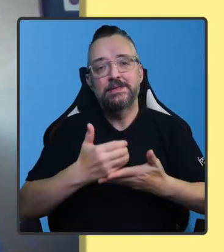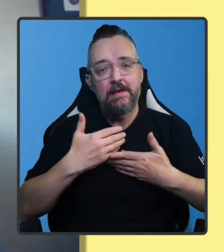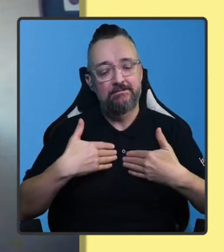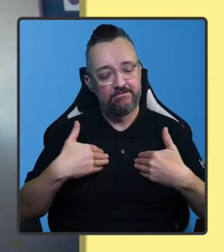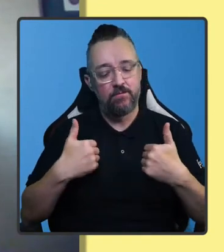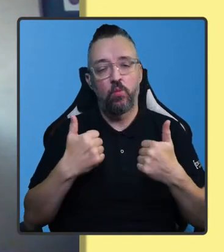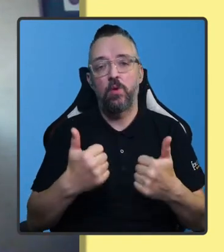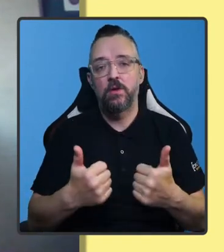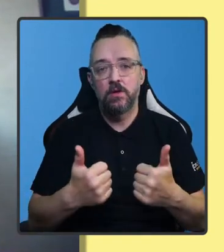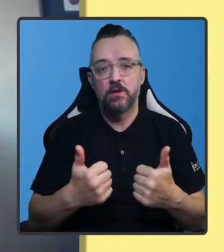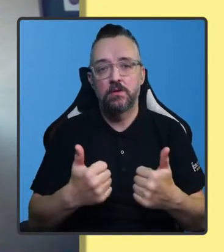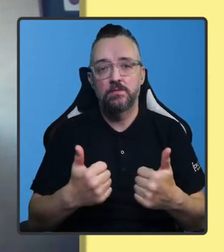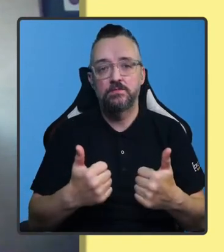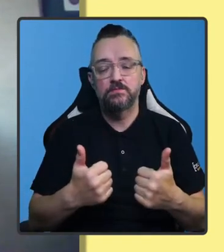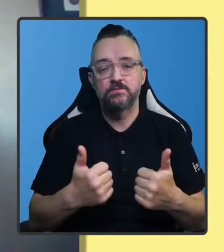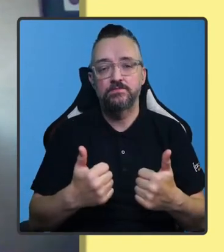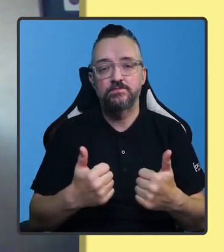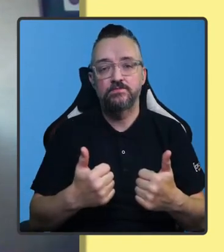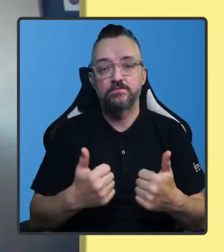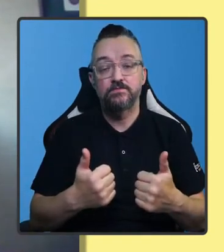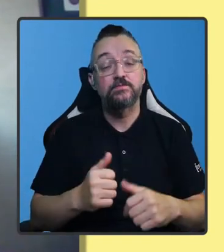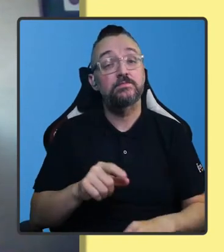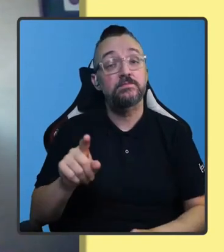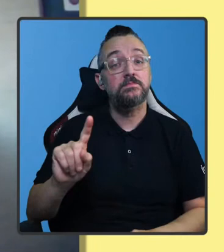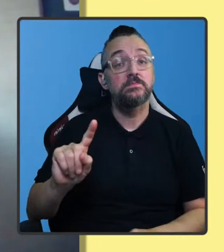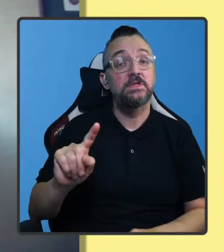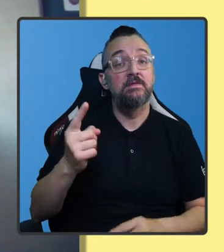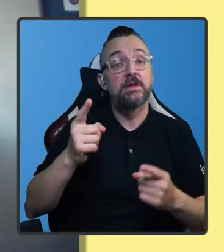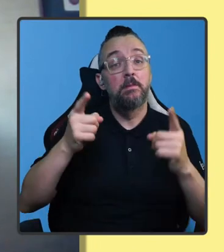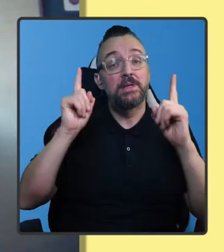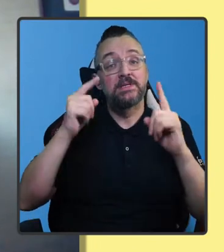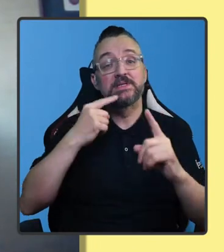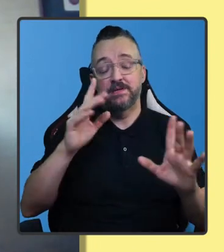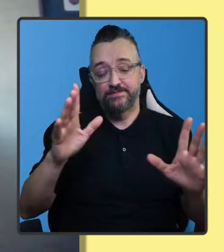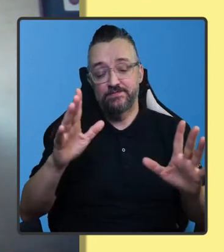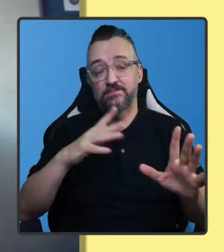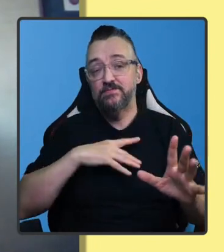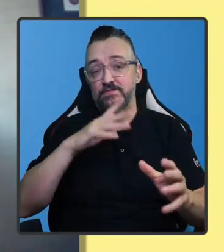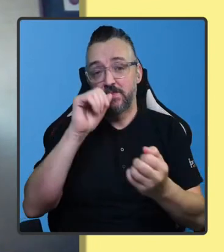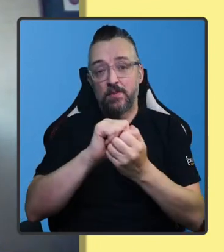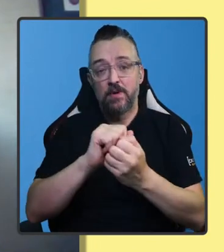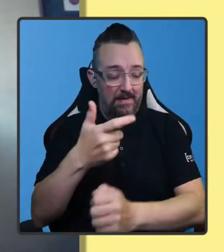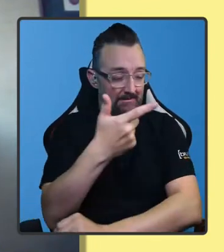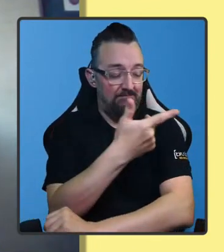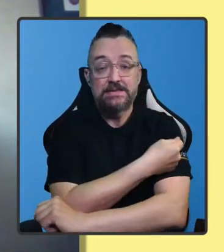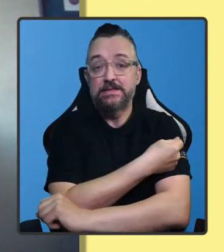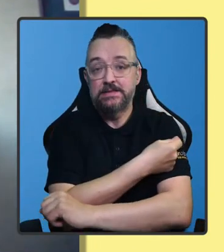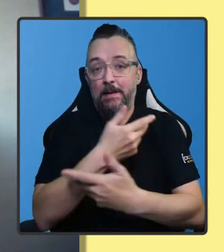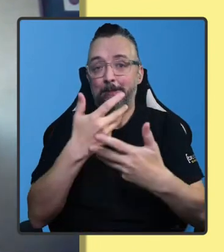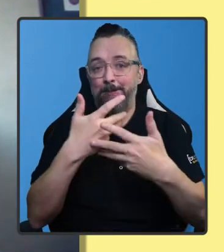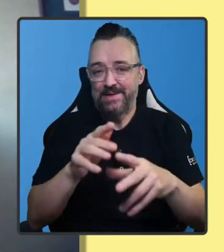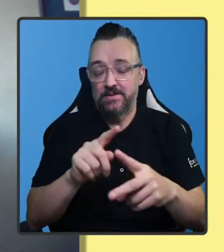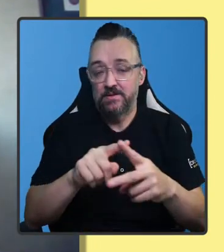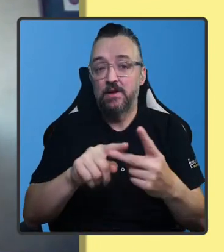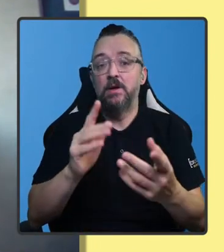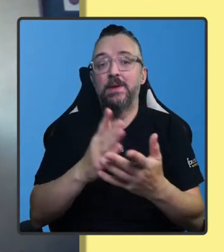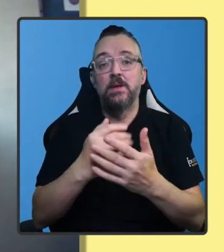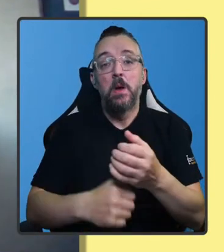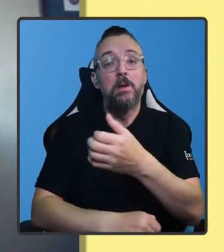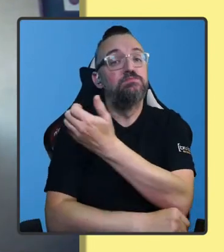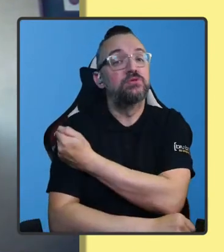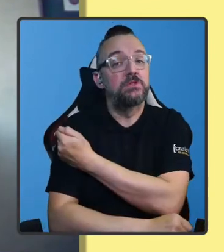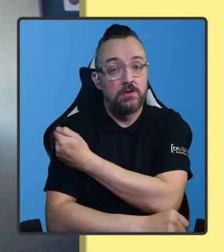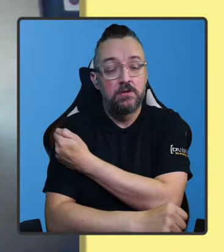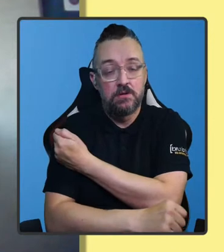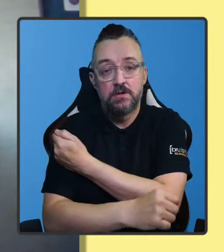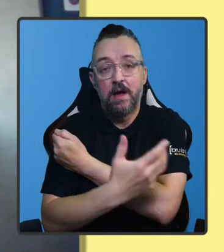as the First Minister's continually reminded us, make sure we do the basics, make sure we get vaccinated, make sure you get your booster jab.